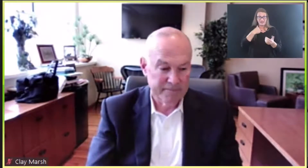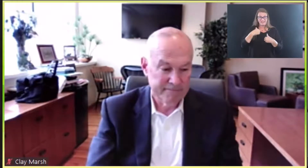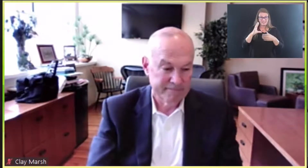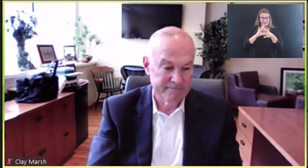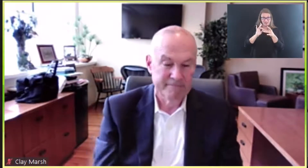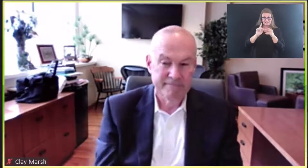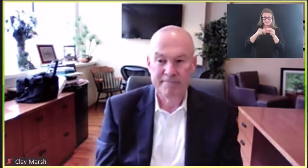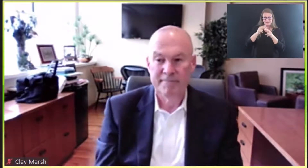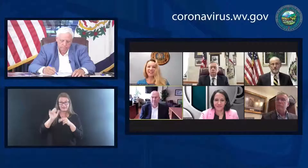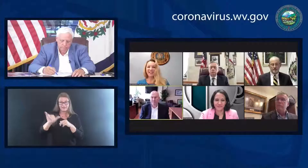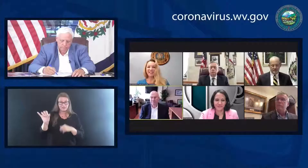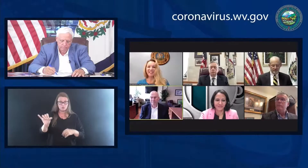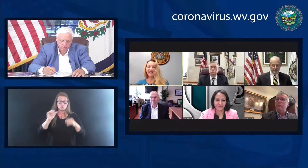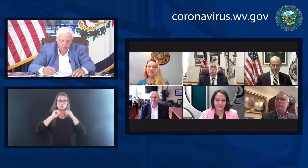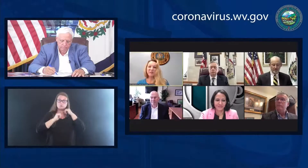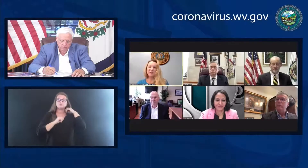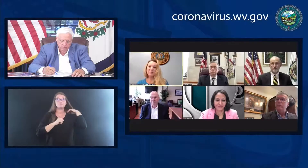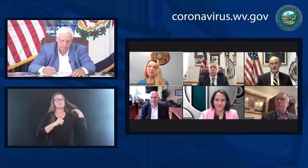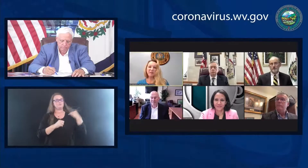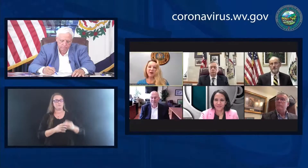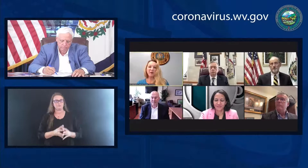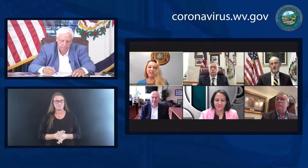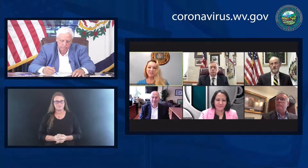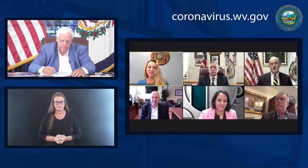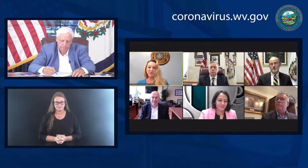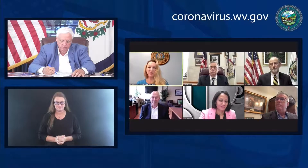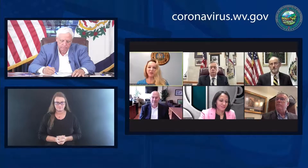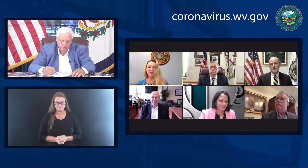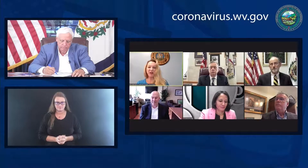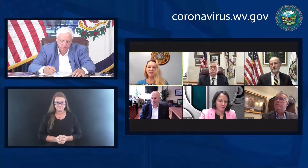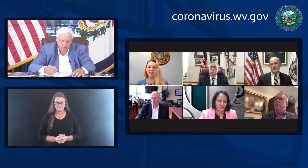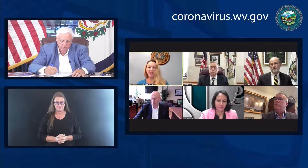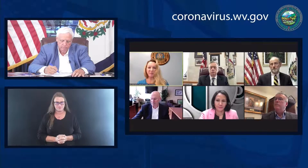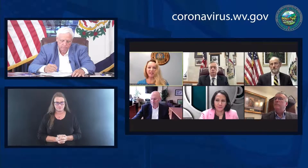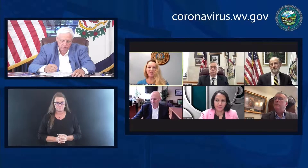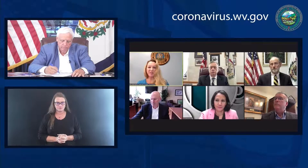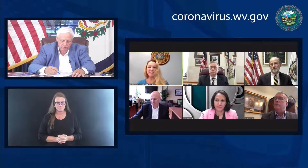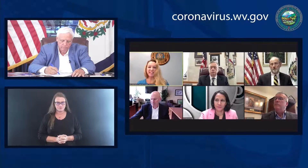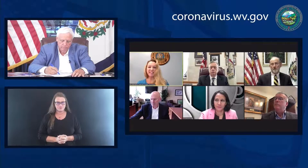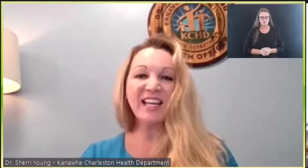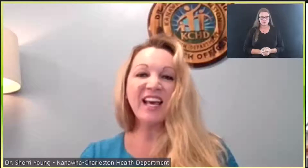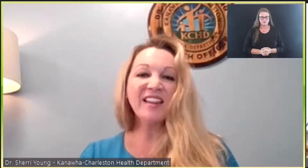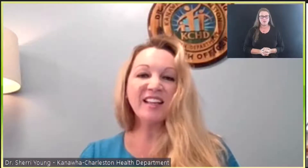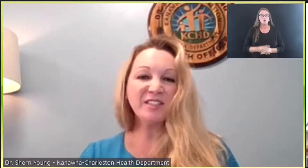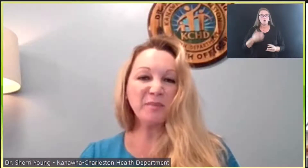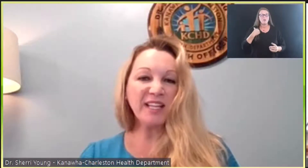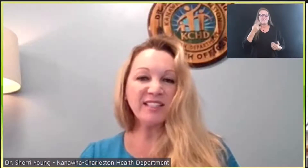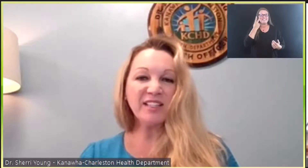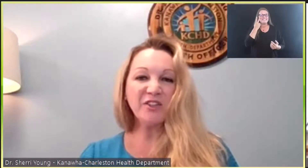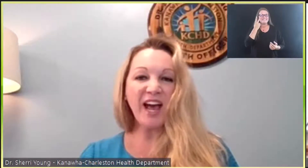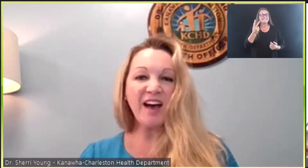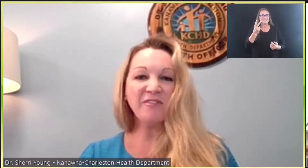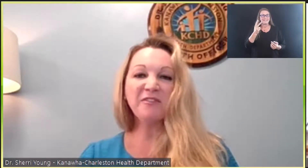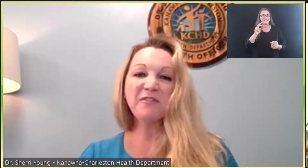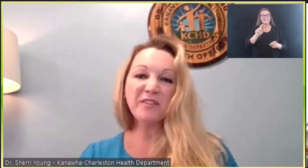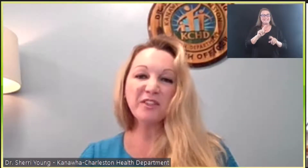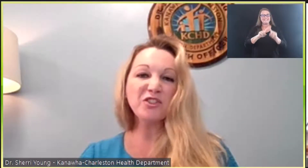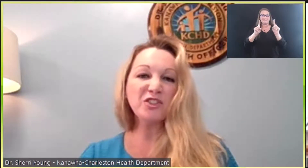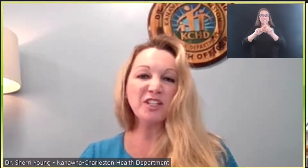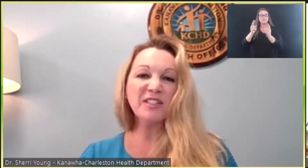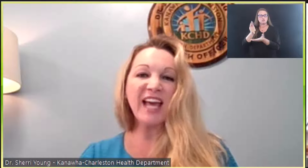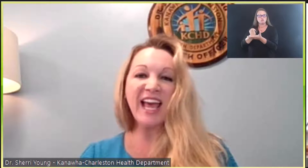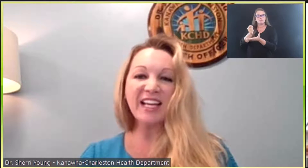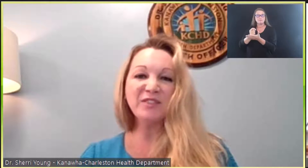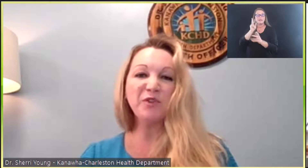well? Yes, so what we prep our patients for the antibody treatment is that they still may continue to have